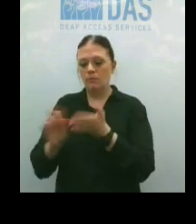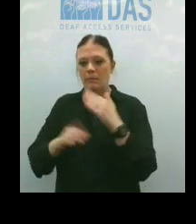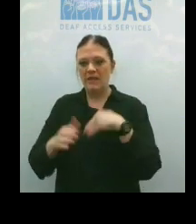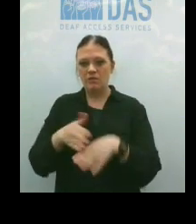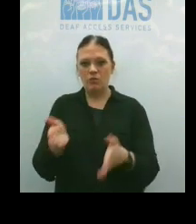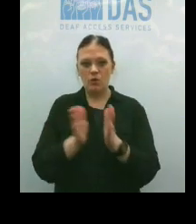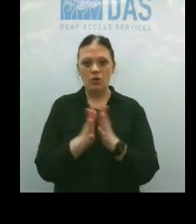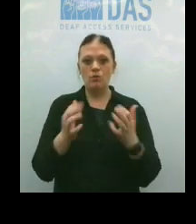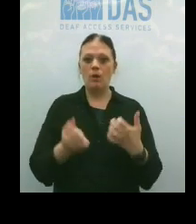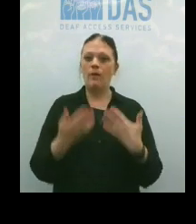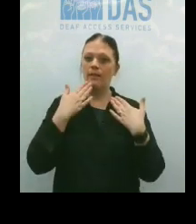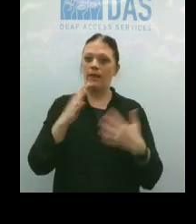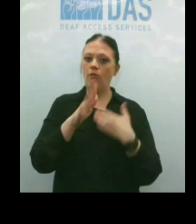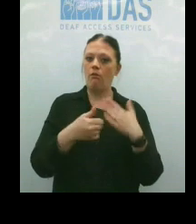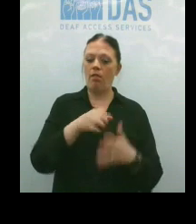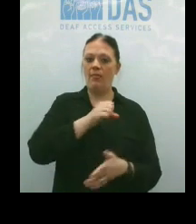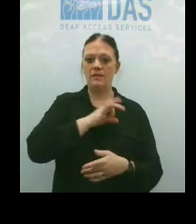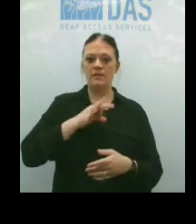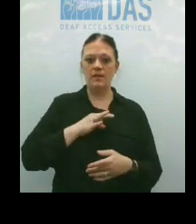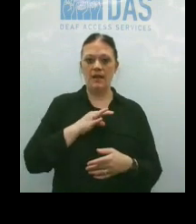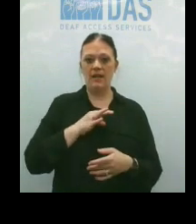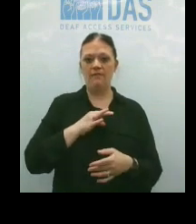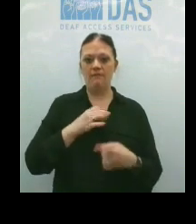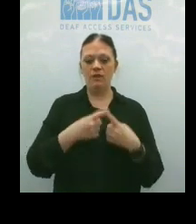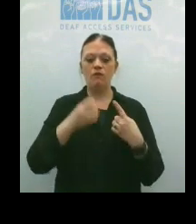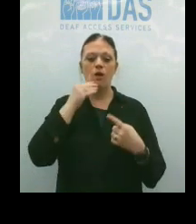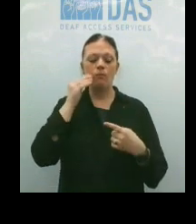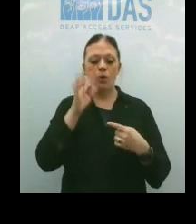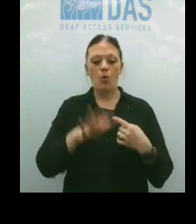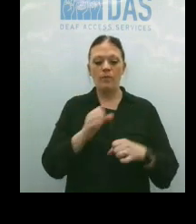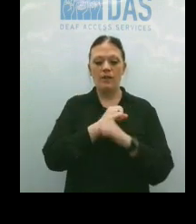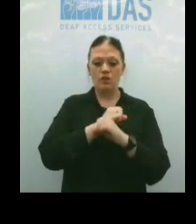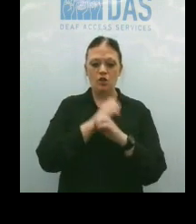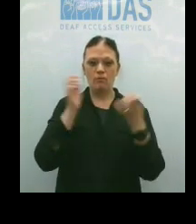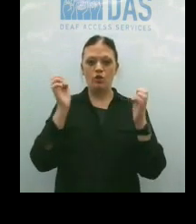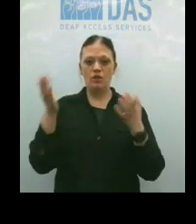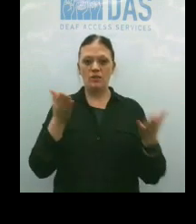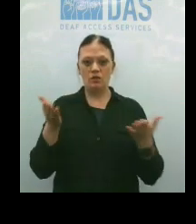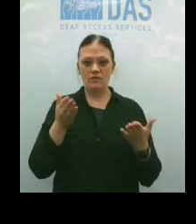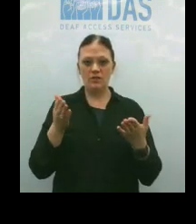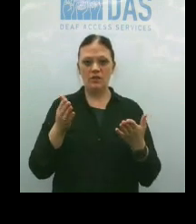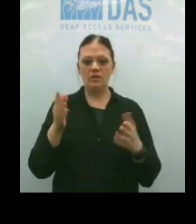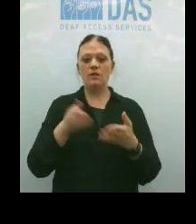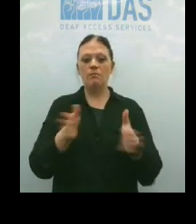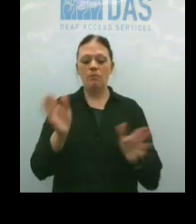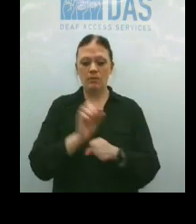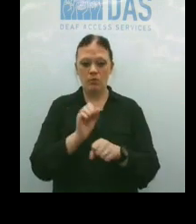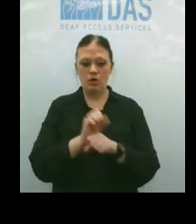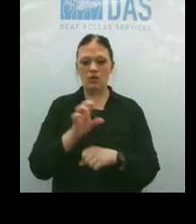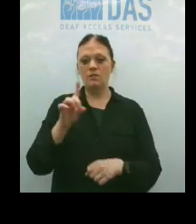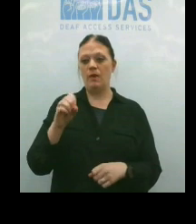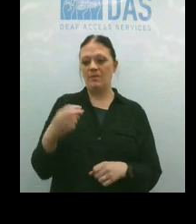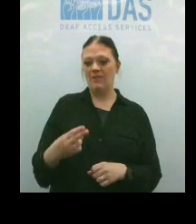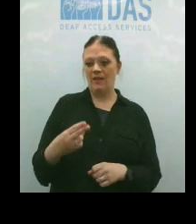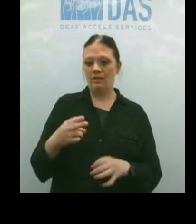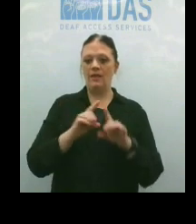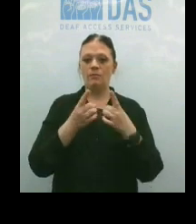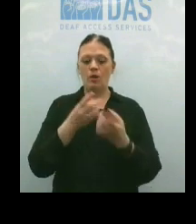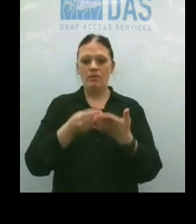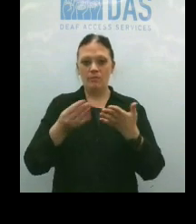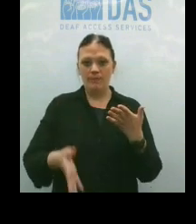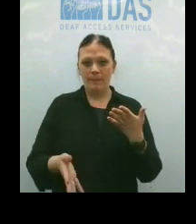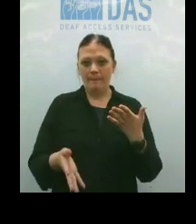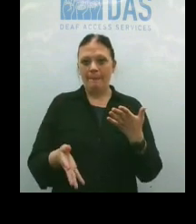So I want to thank all the staff from Homeland Security, Emergency Services, Public Works, Department of Health, and Department of